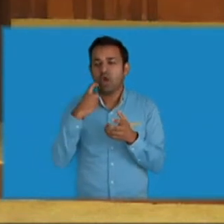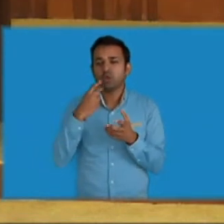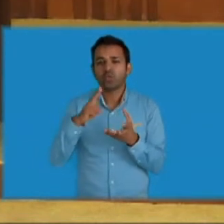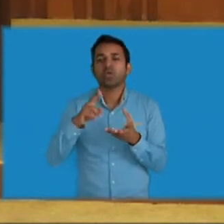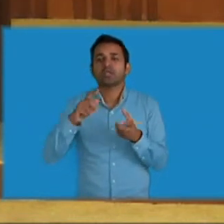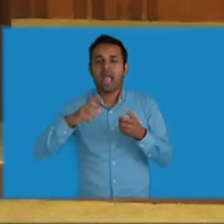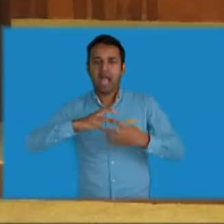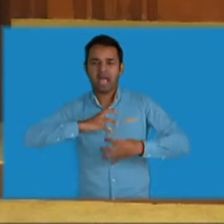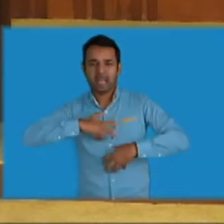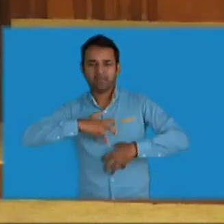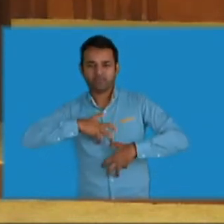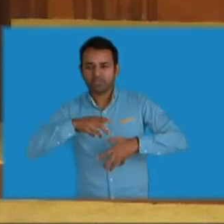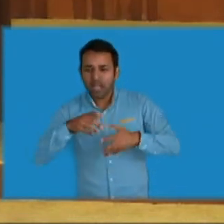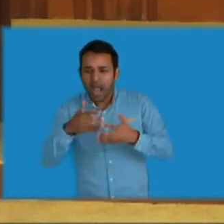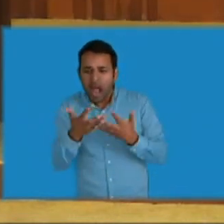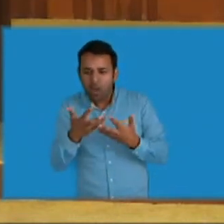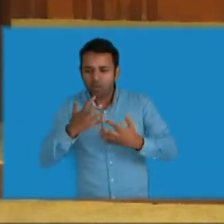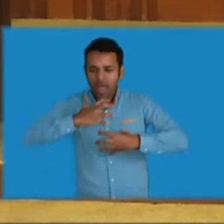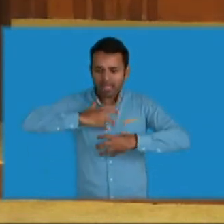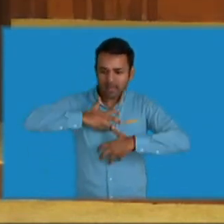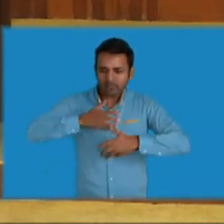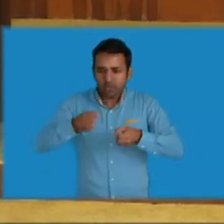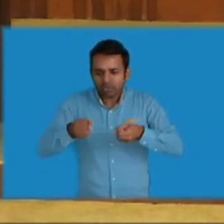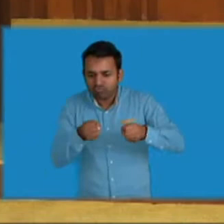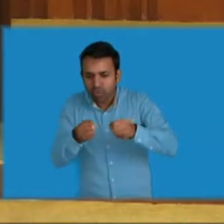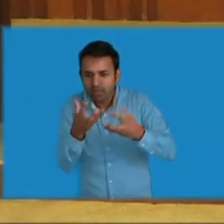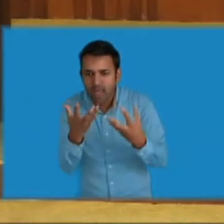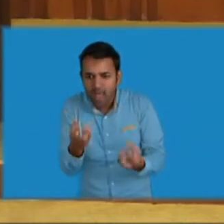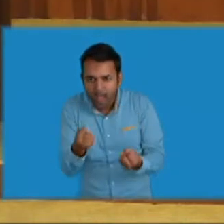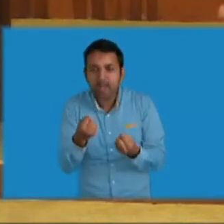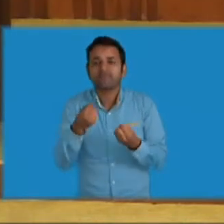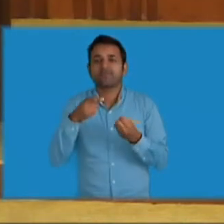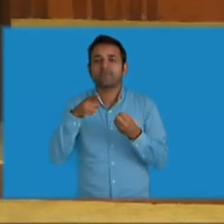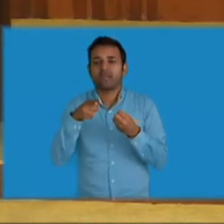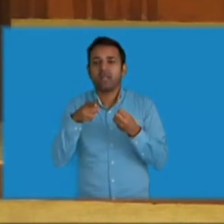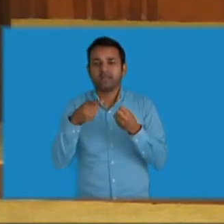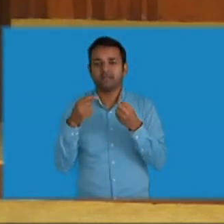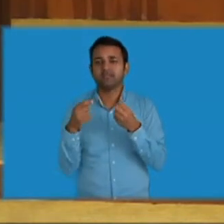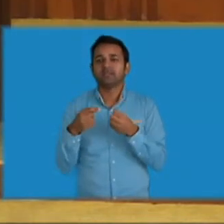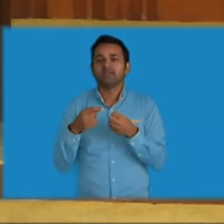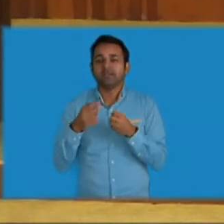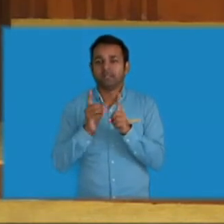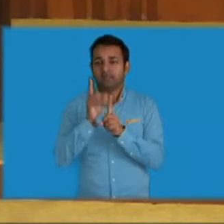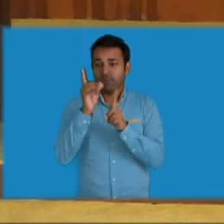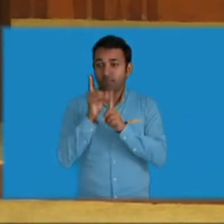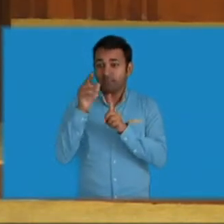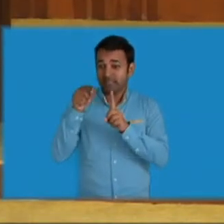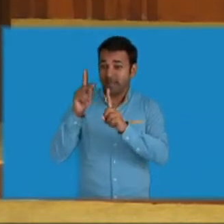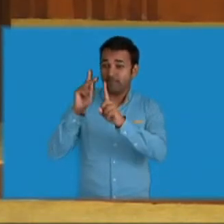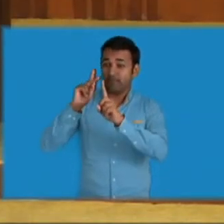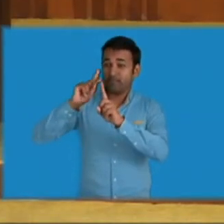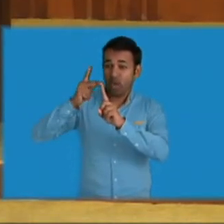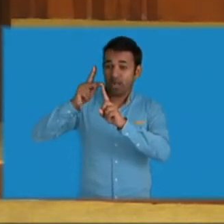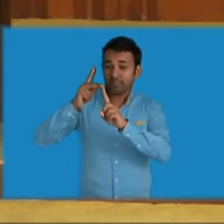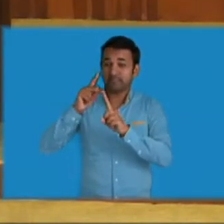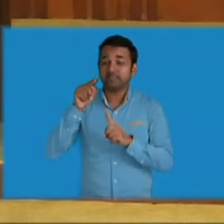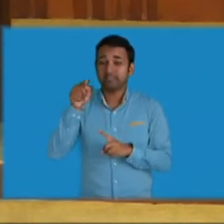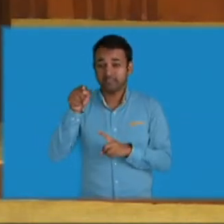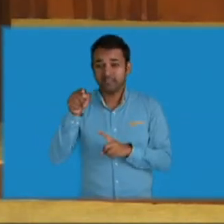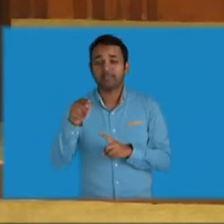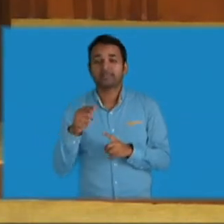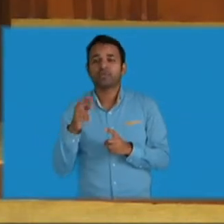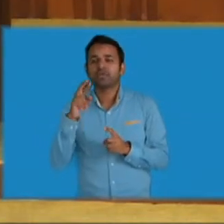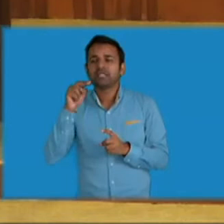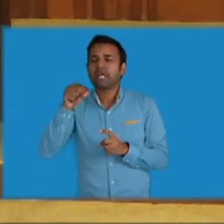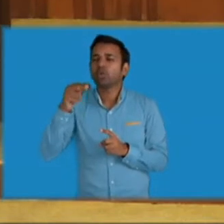always a thin line between development priorities, which requires the cutting down of both natural and plantation